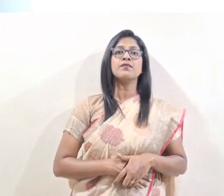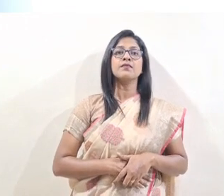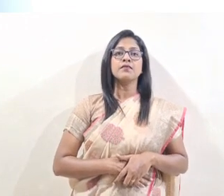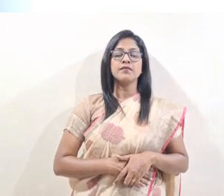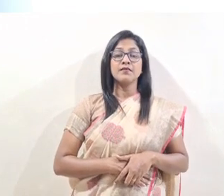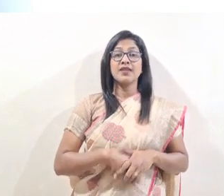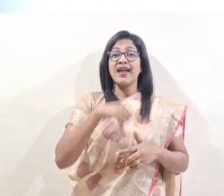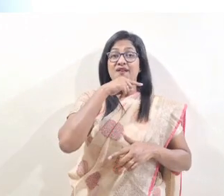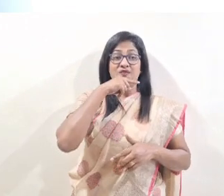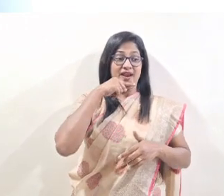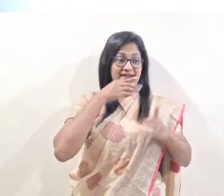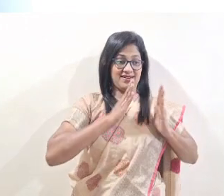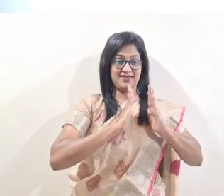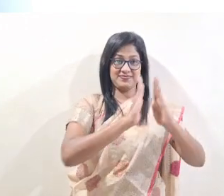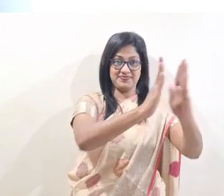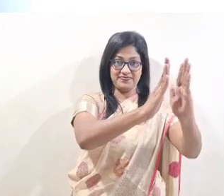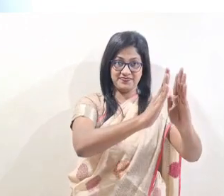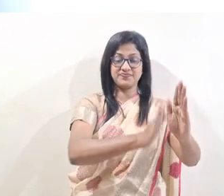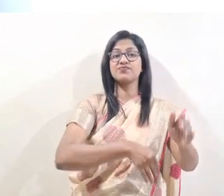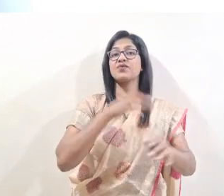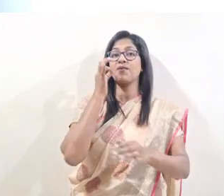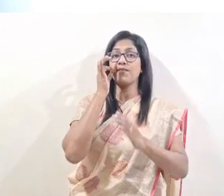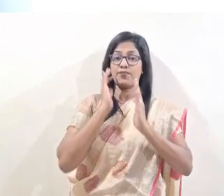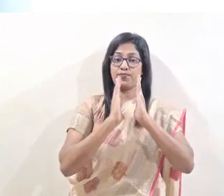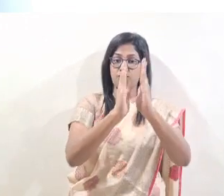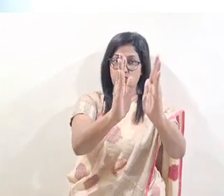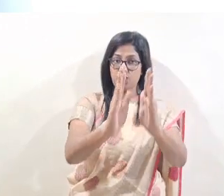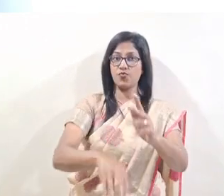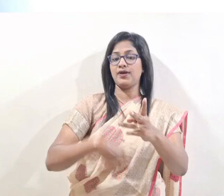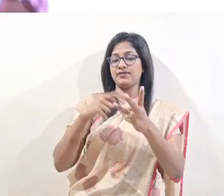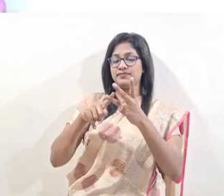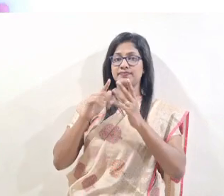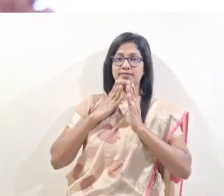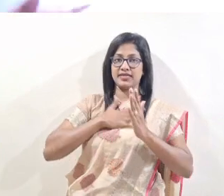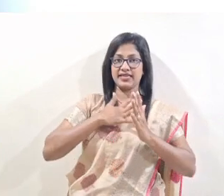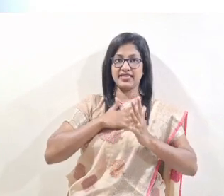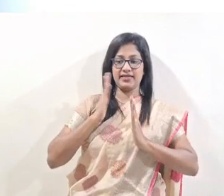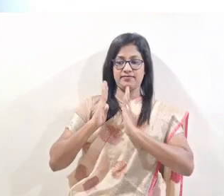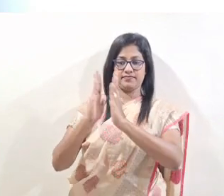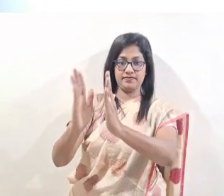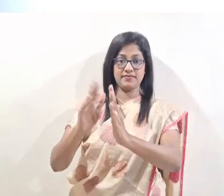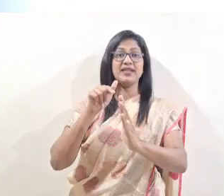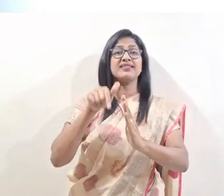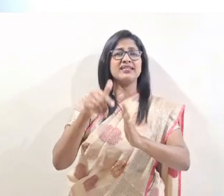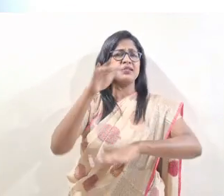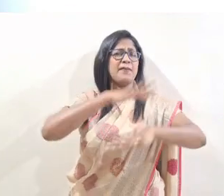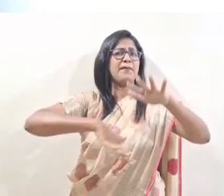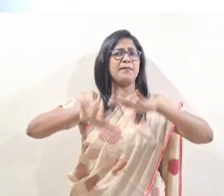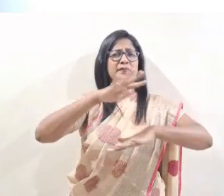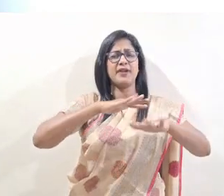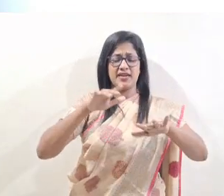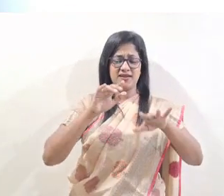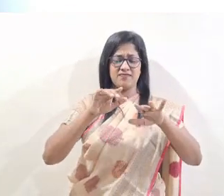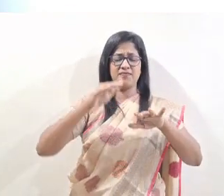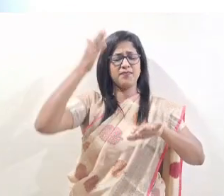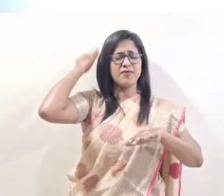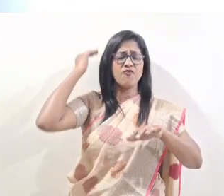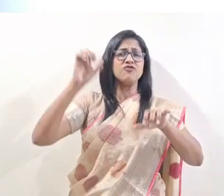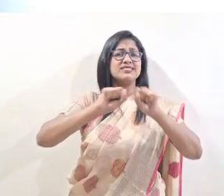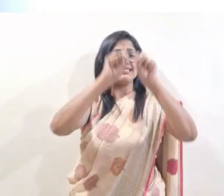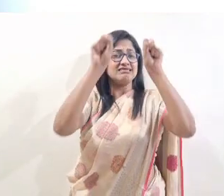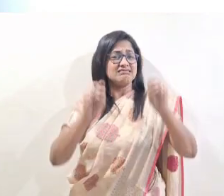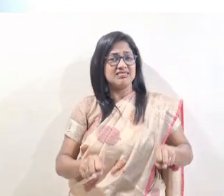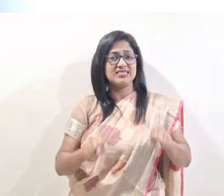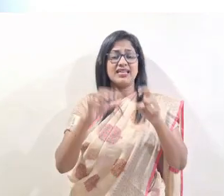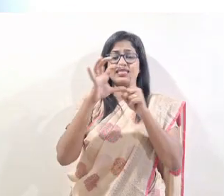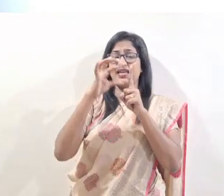The red corridor and blue corridor and green corridor. This planning was done in very systematic way at